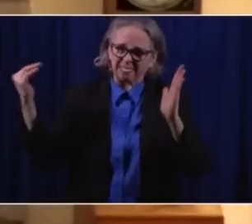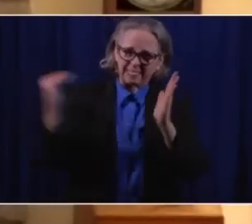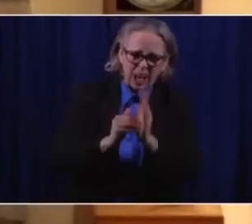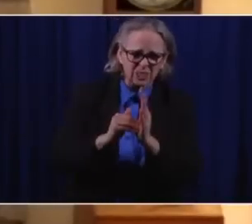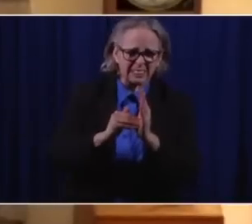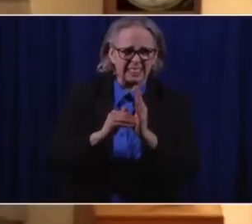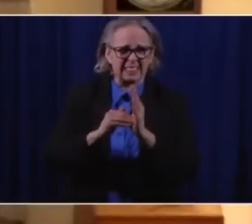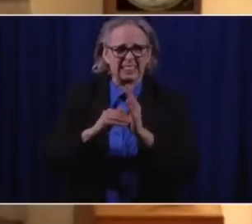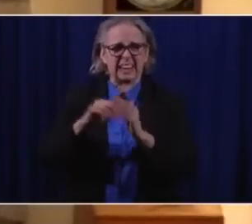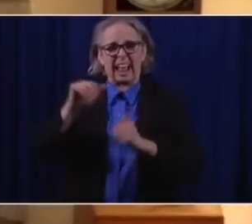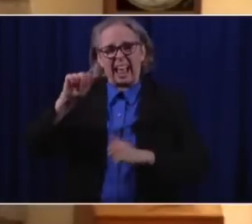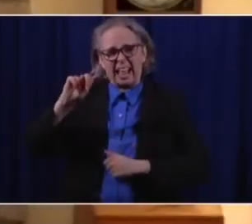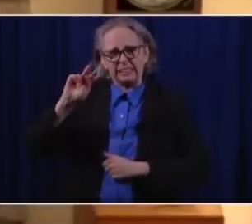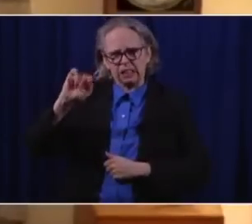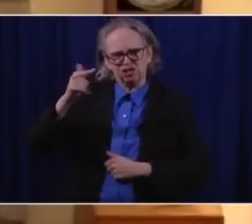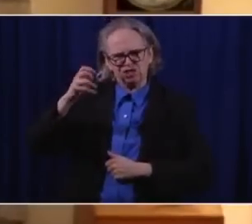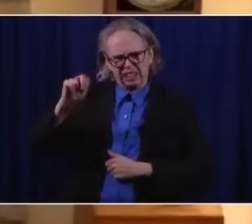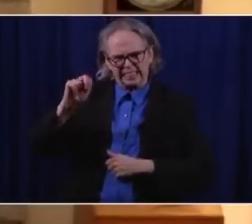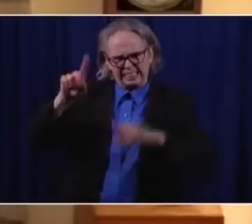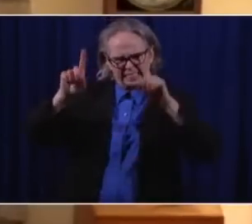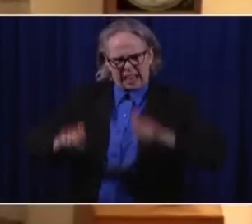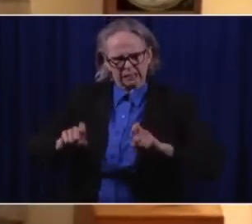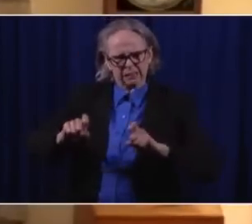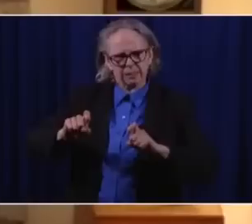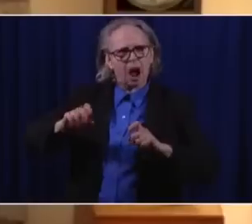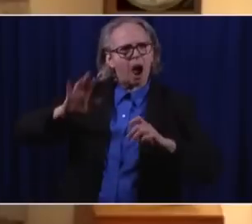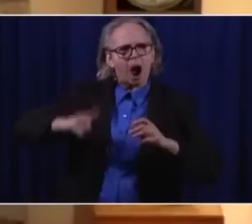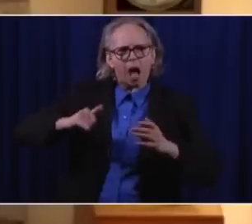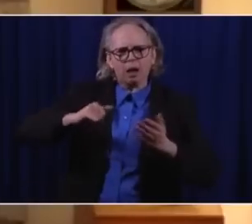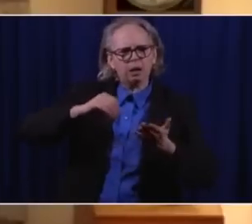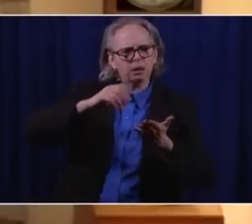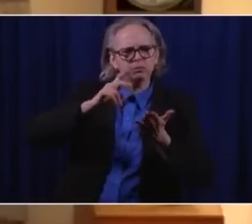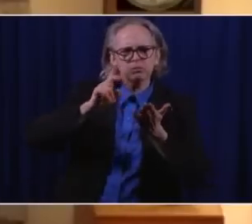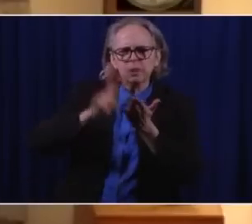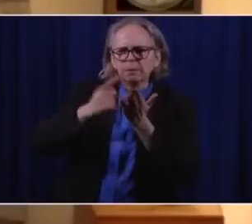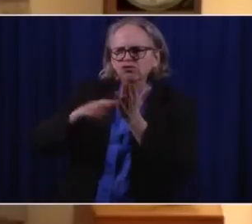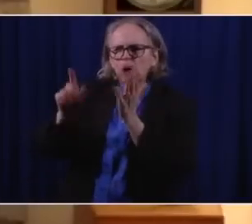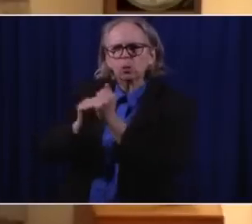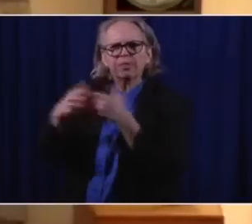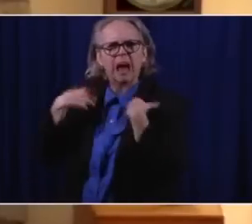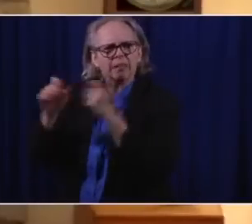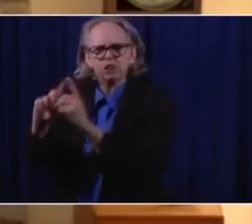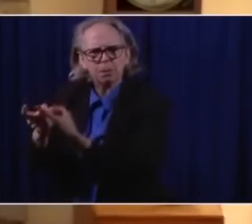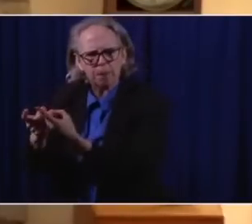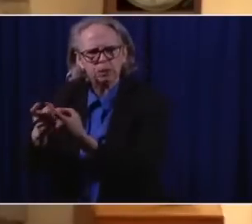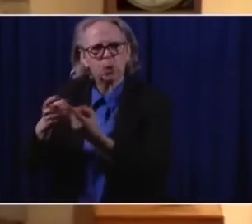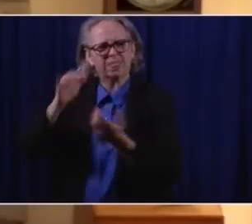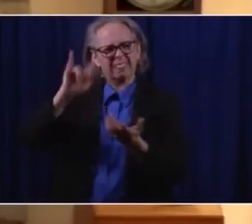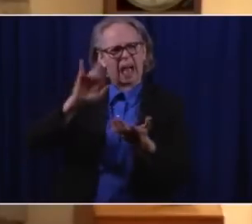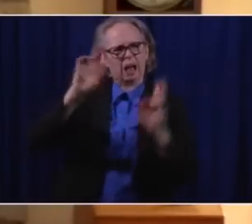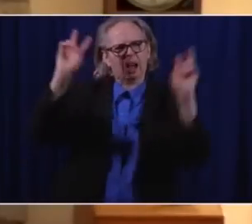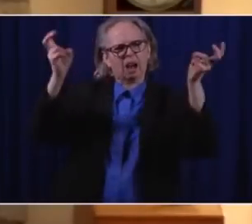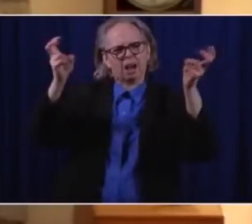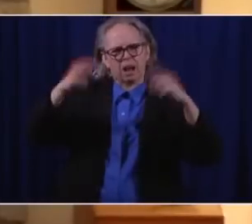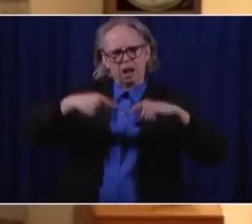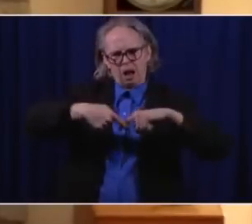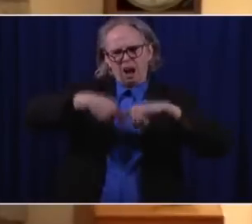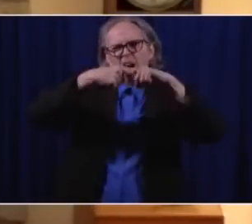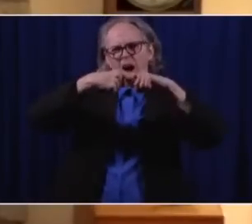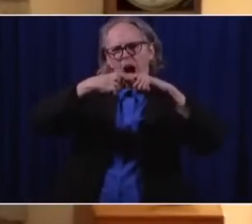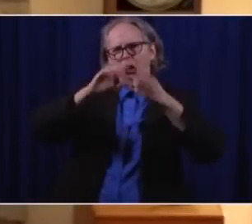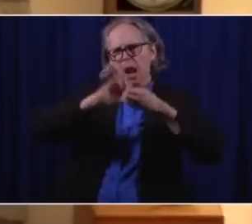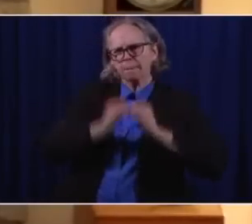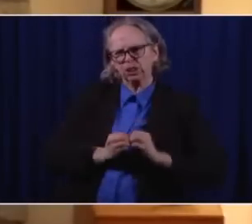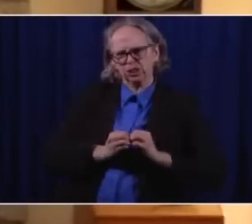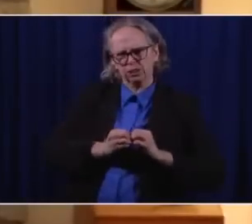not been double checked, which means there's 12,000 that we've received. We have not been able to double check them, so they have